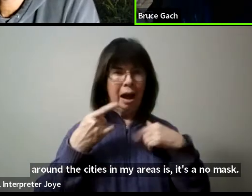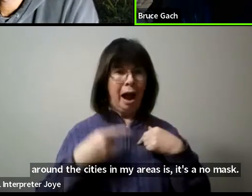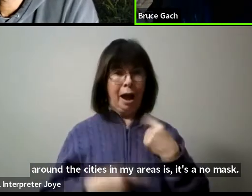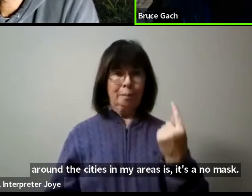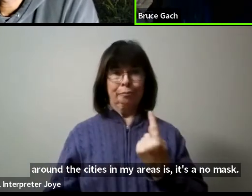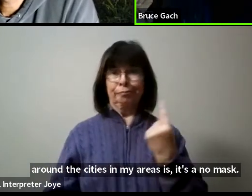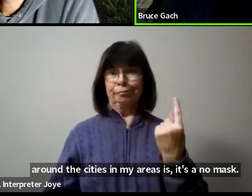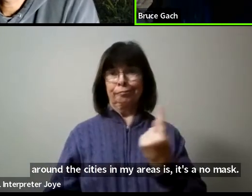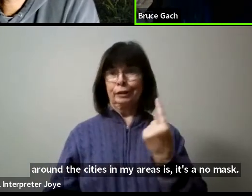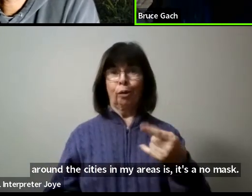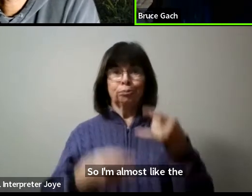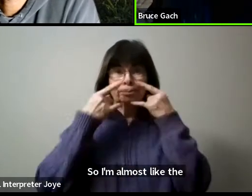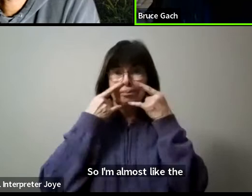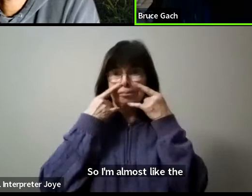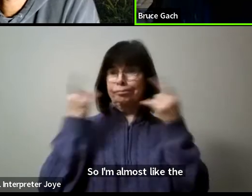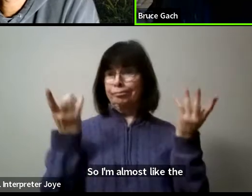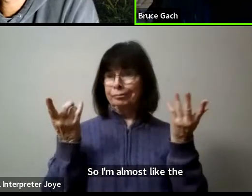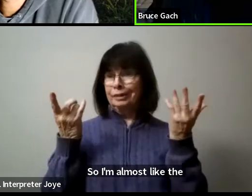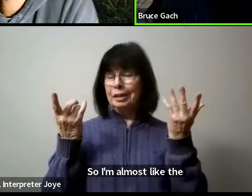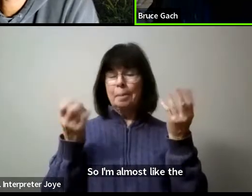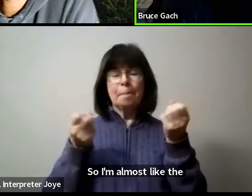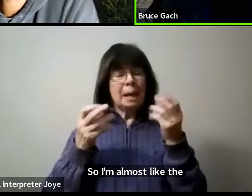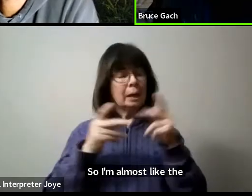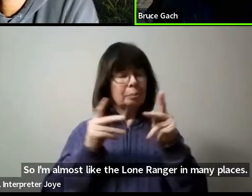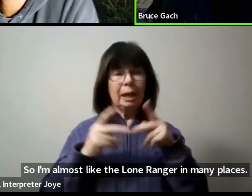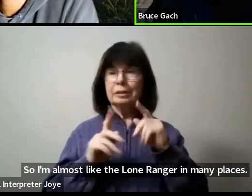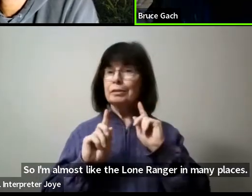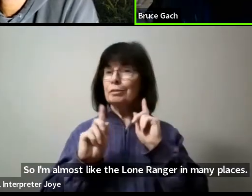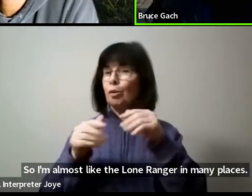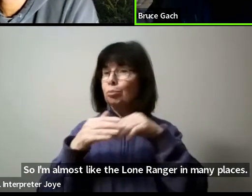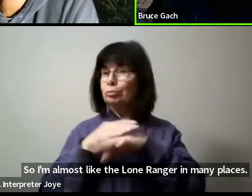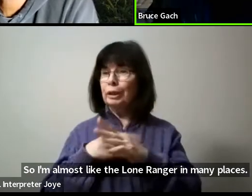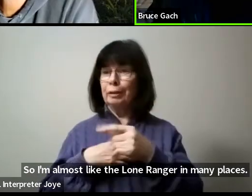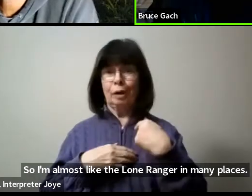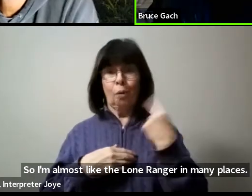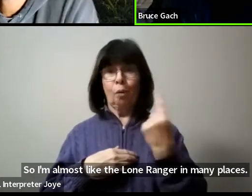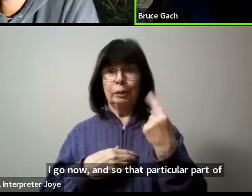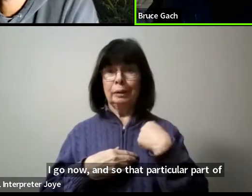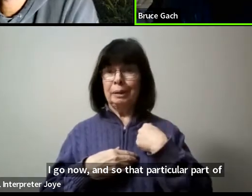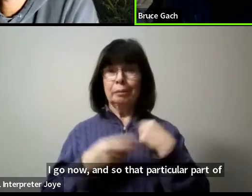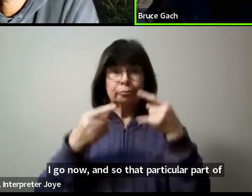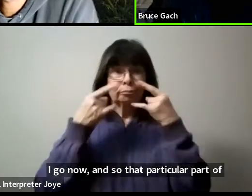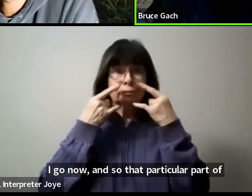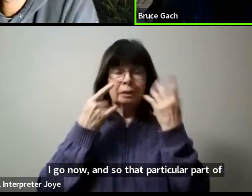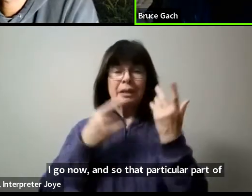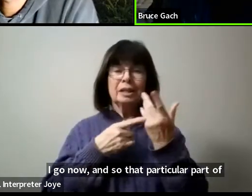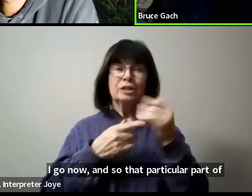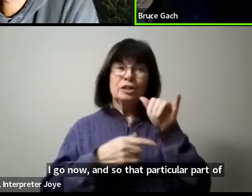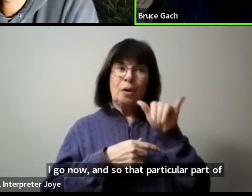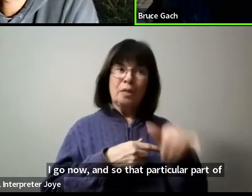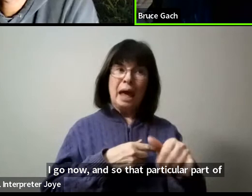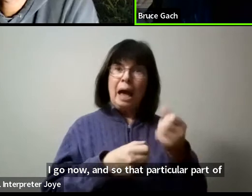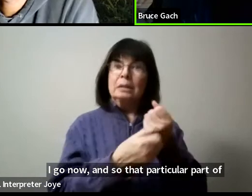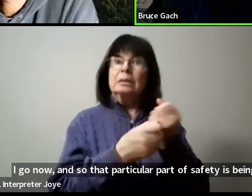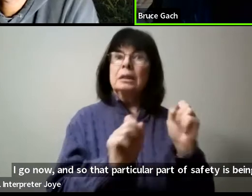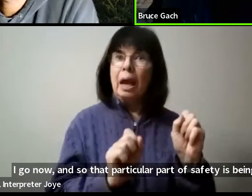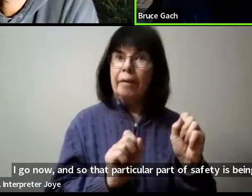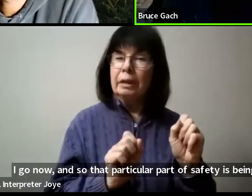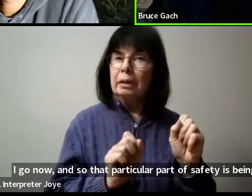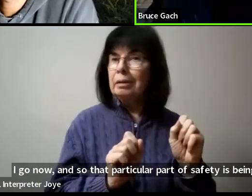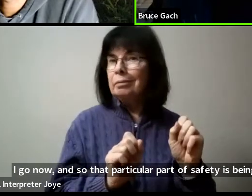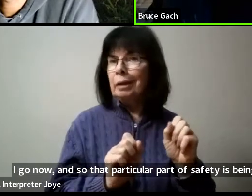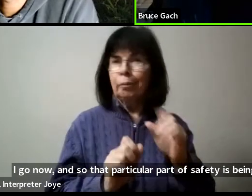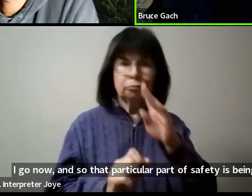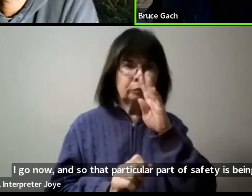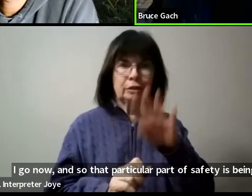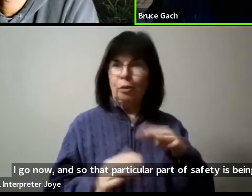many places I go now. And so that particular part of safety is being ignored by just the majority of